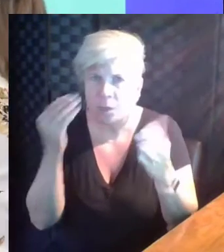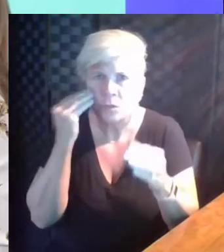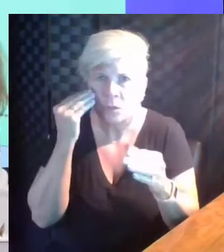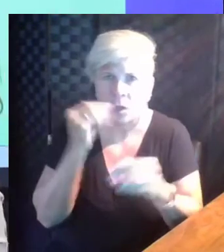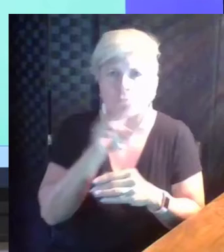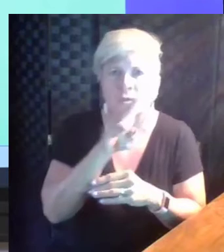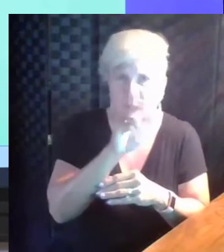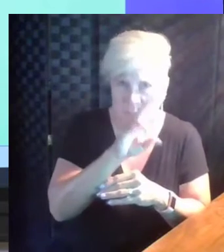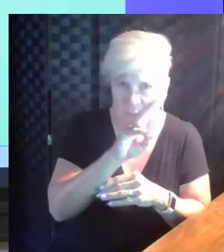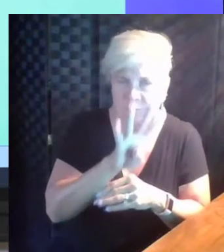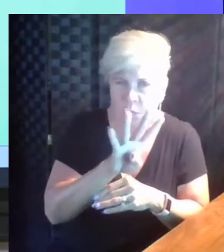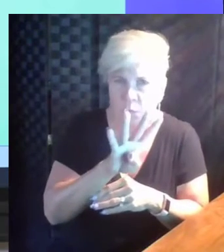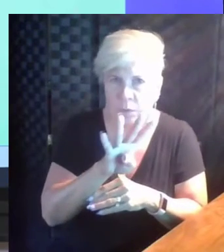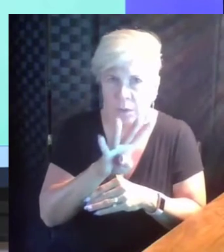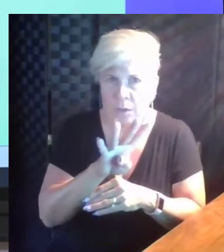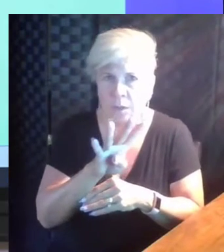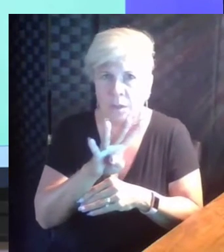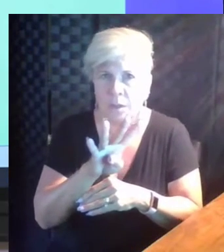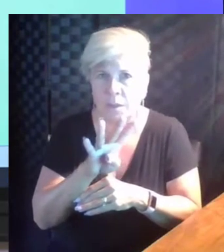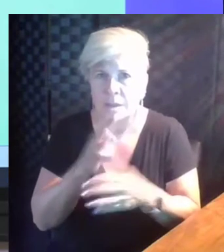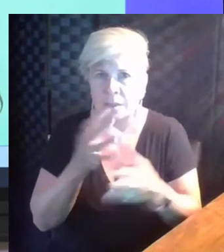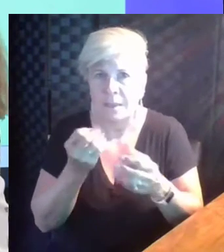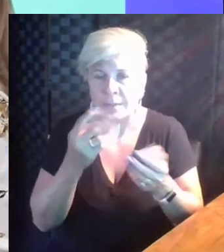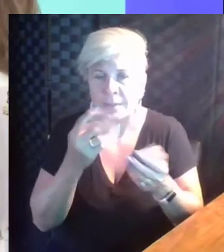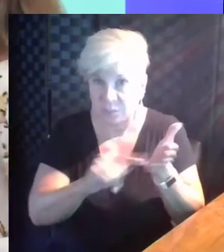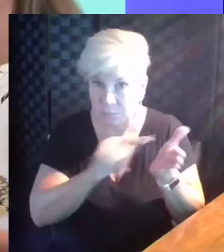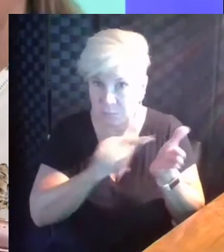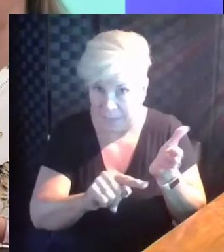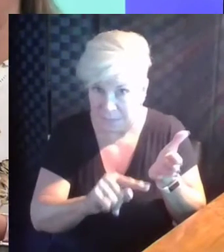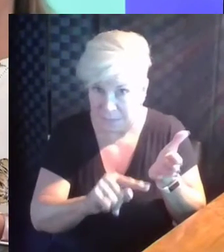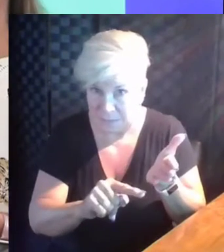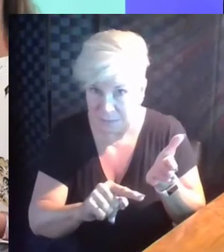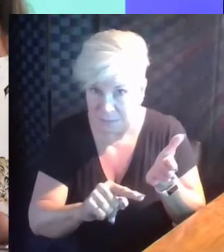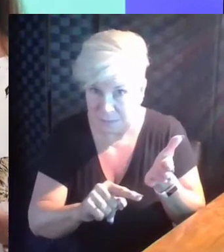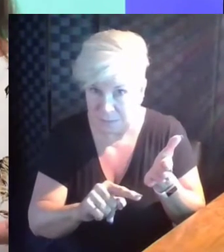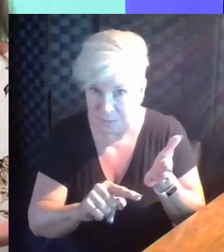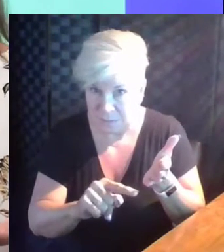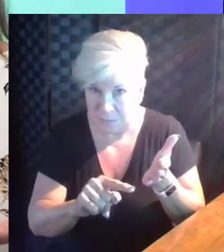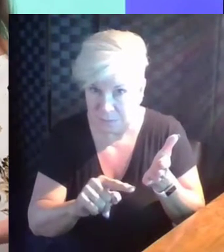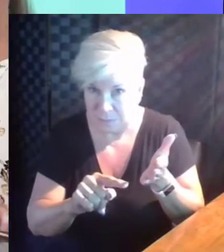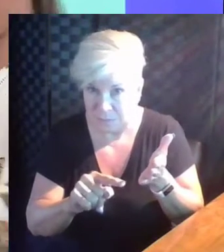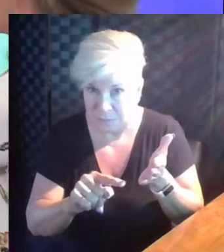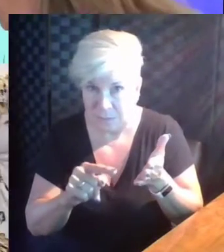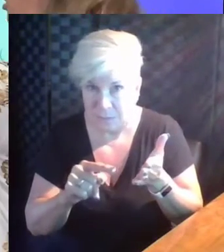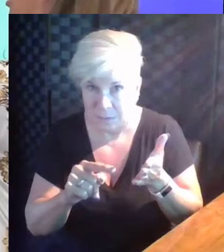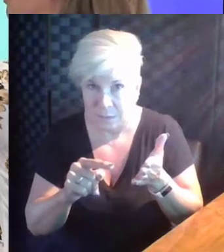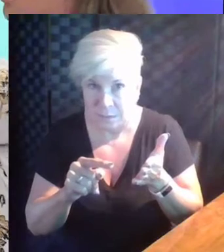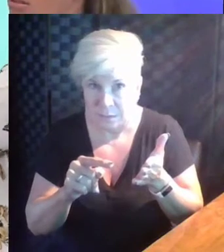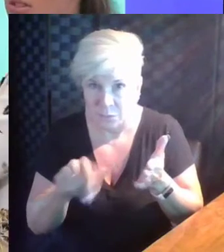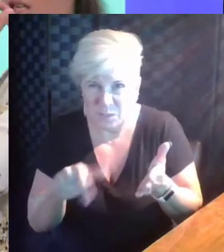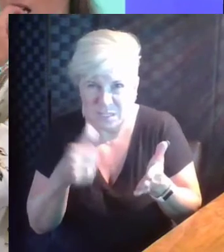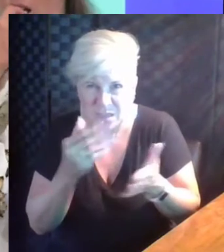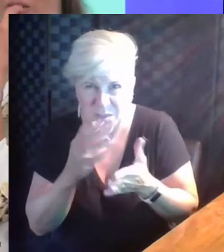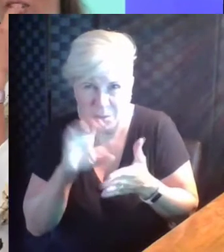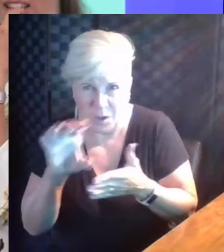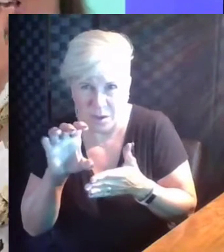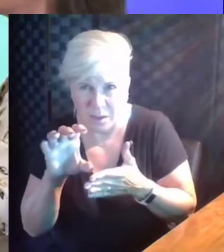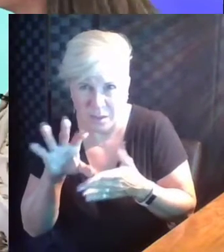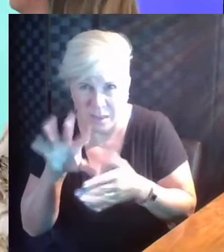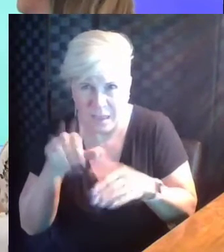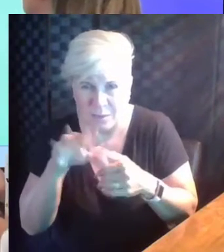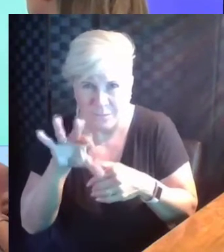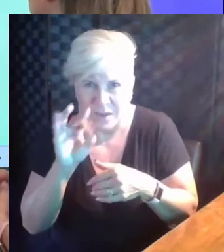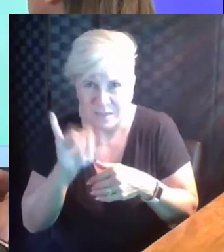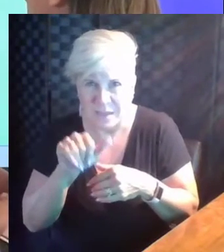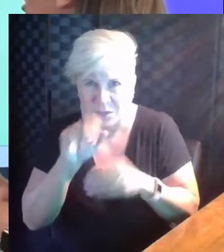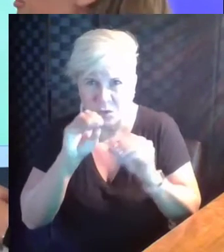we know 274 is how much she spent. But what's the other part? How do I find that?